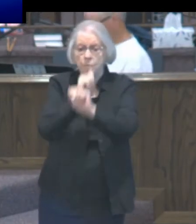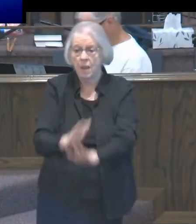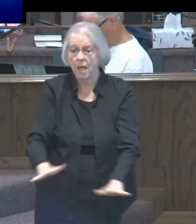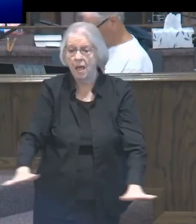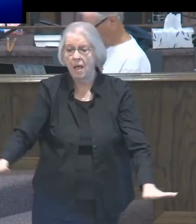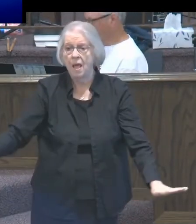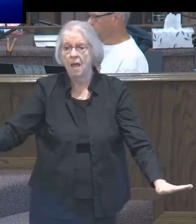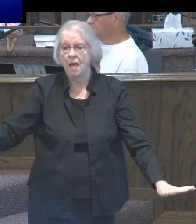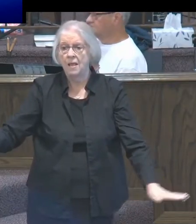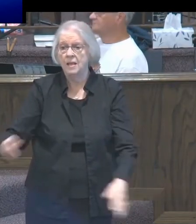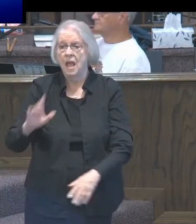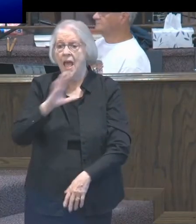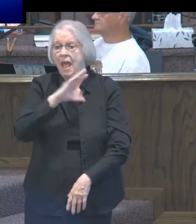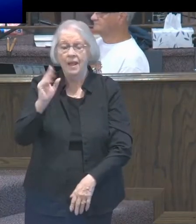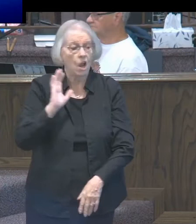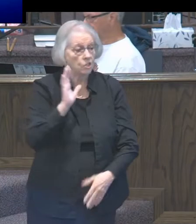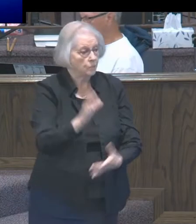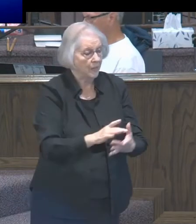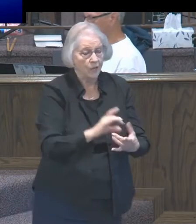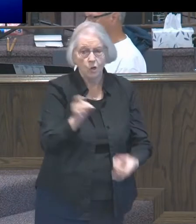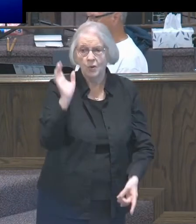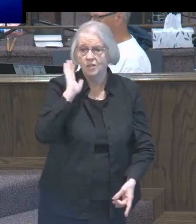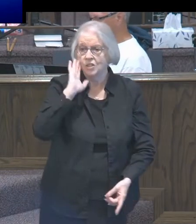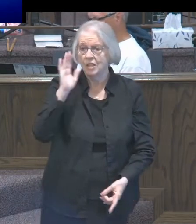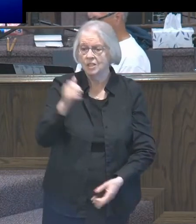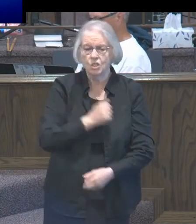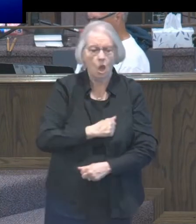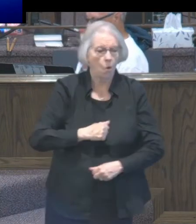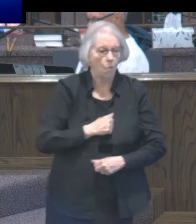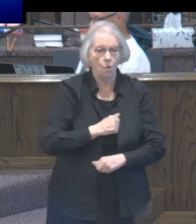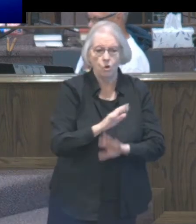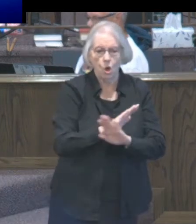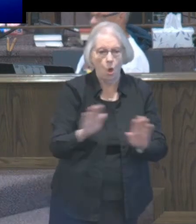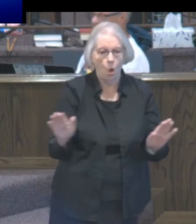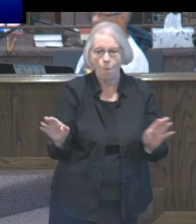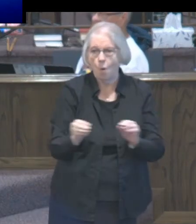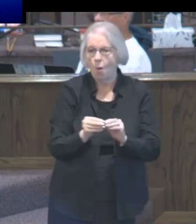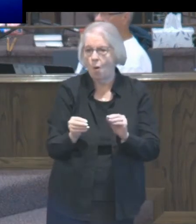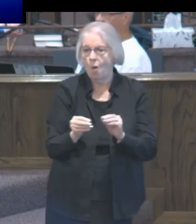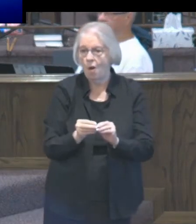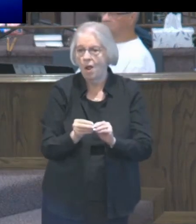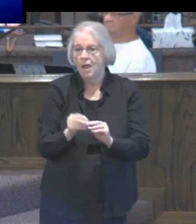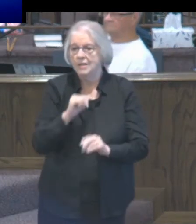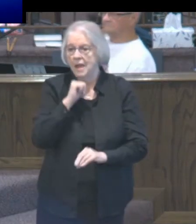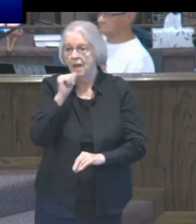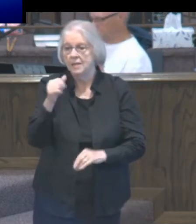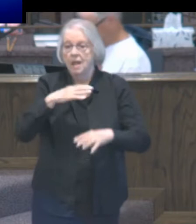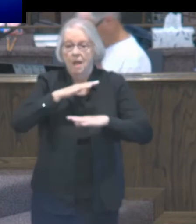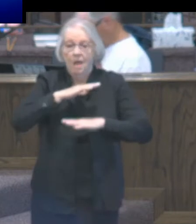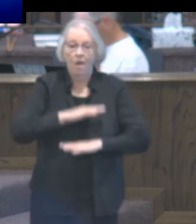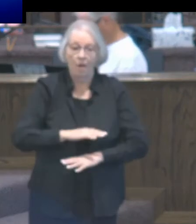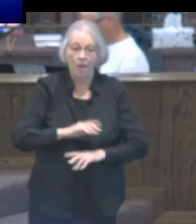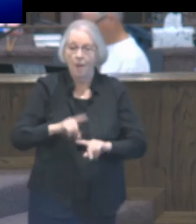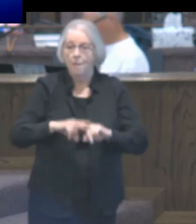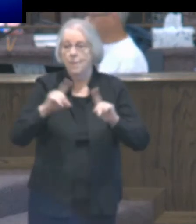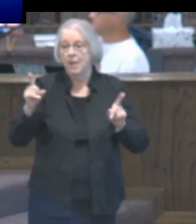the blessed, and our spirit shall sorrow no more. Not a